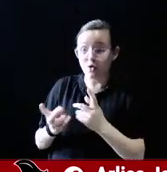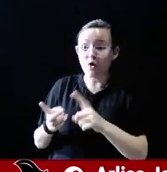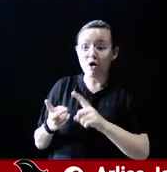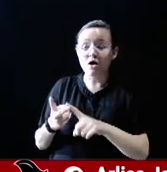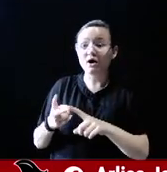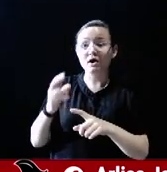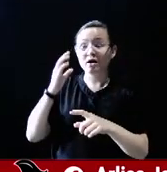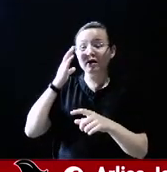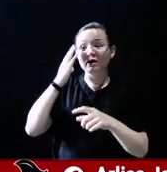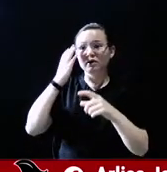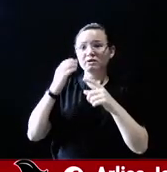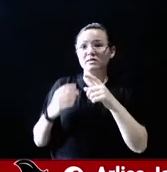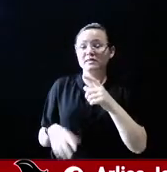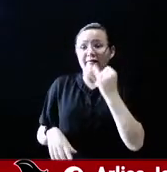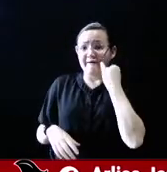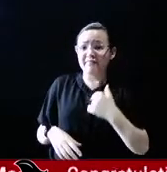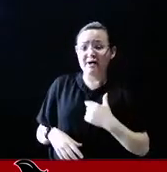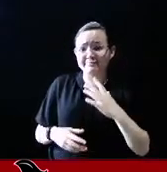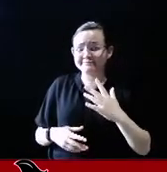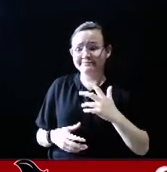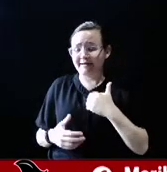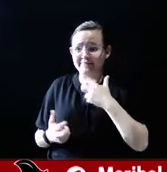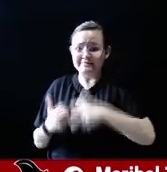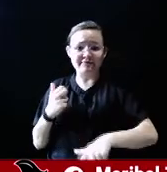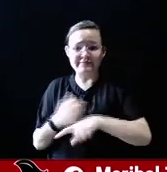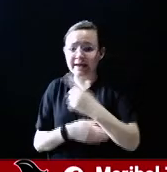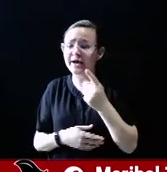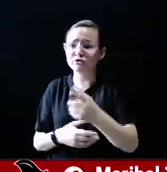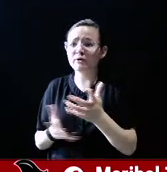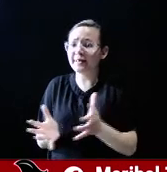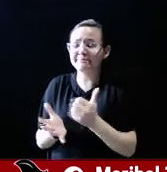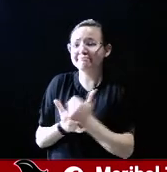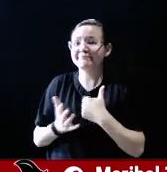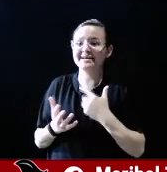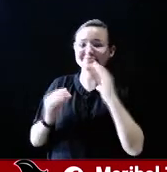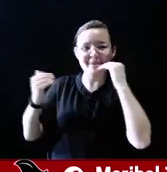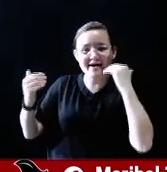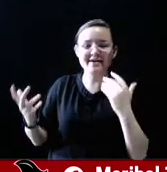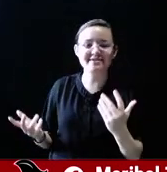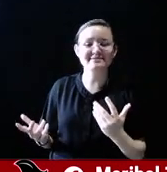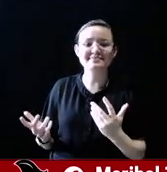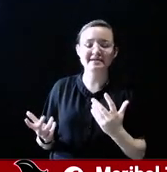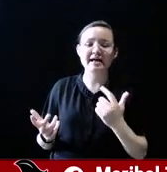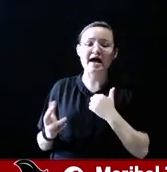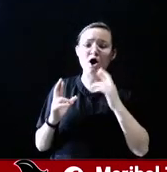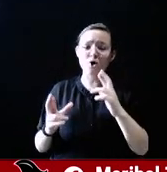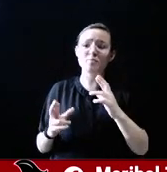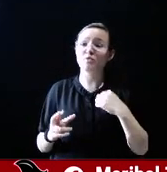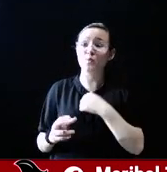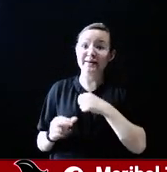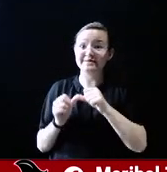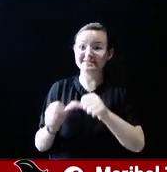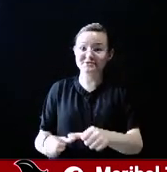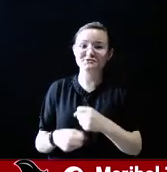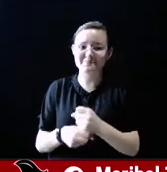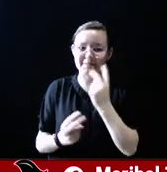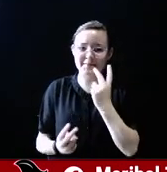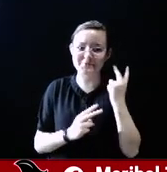hang out and cheer me up on a tough day. You all are so important to me, and I hope we can continue to make invaluable memories